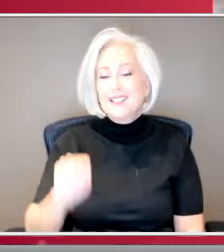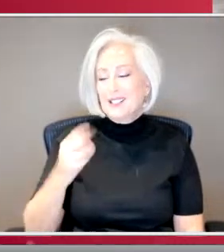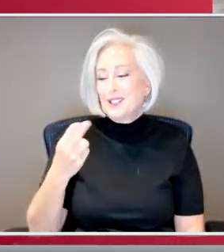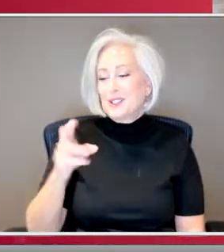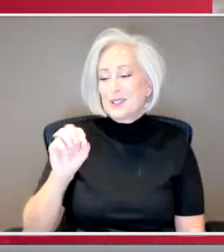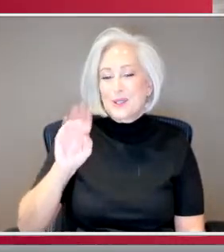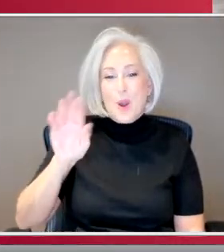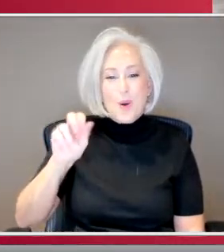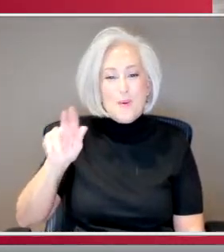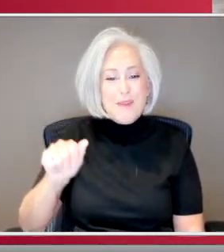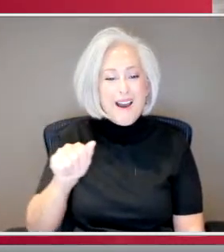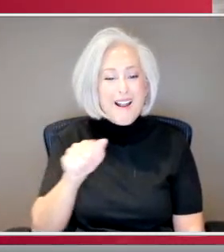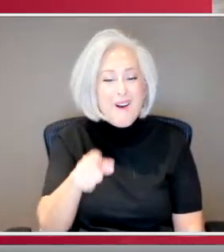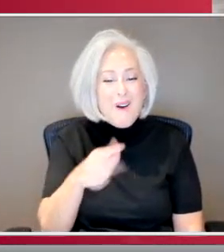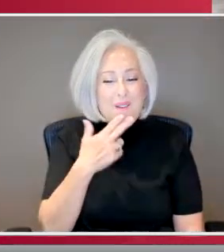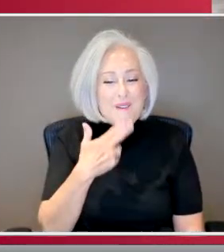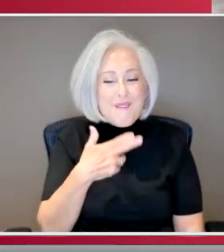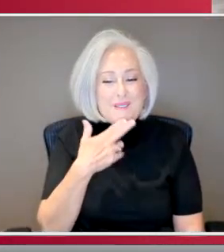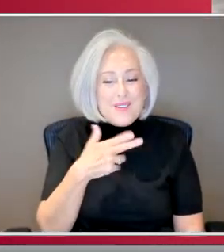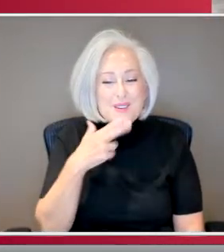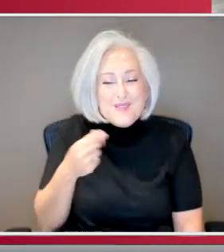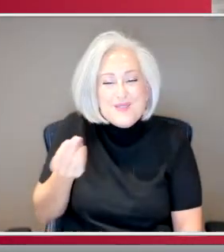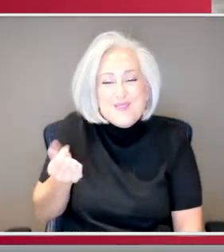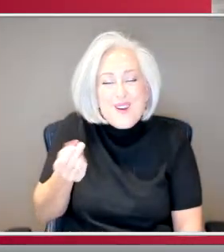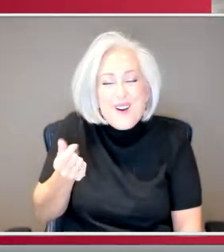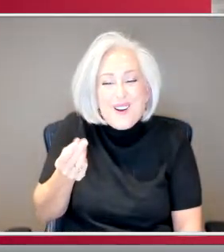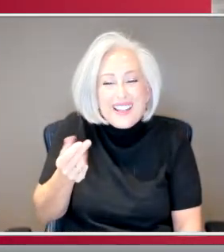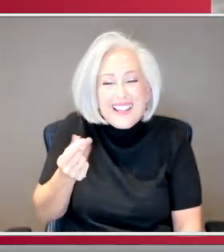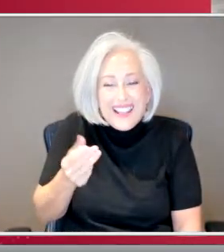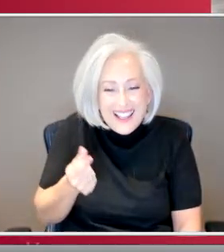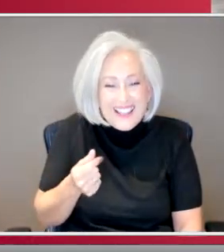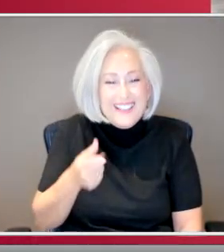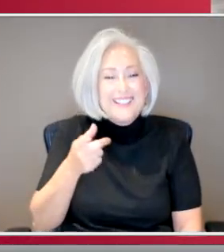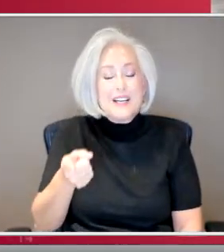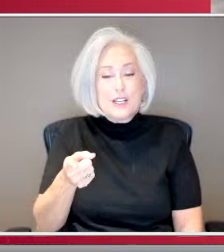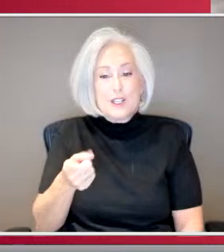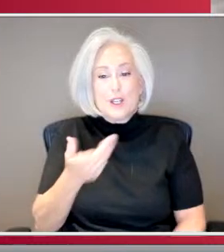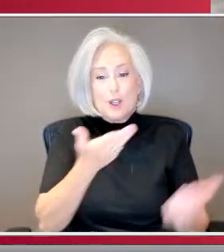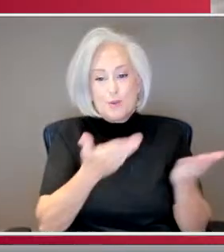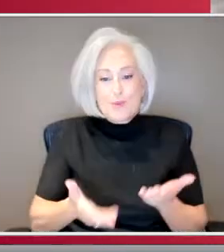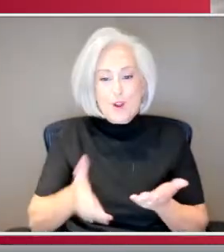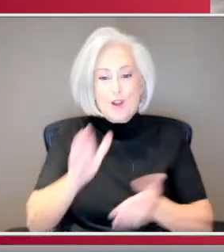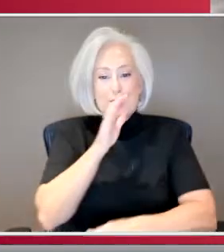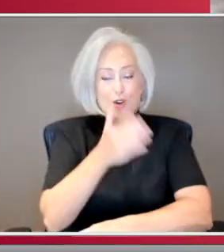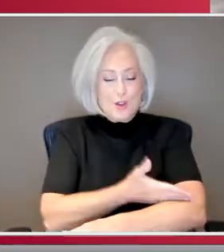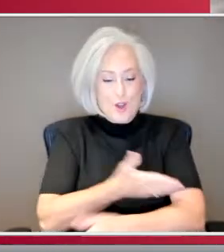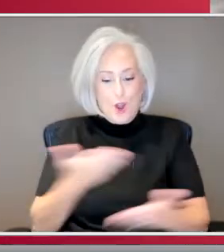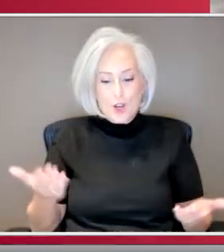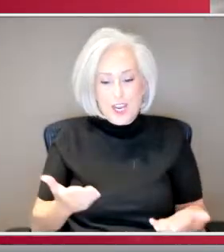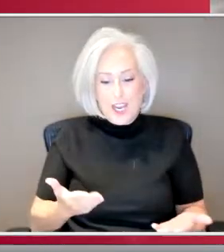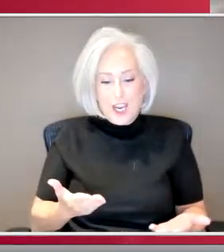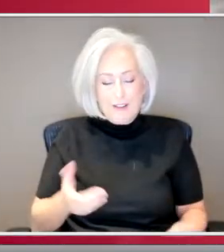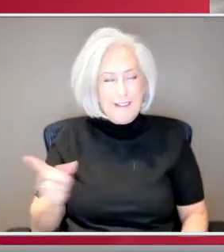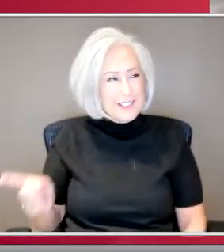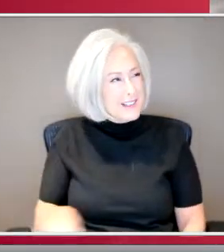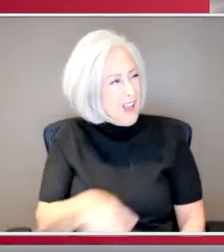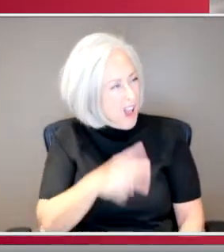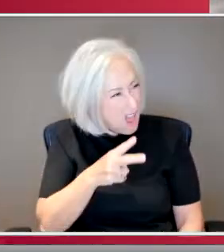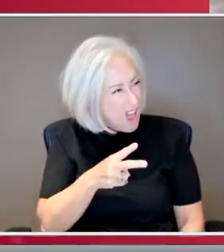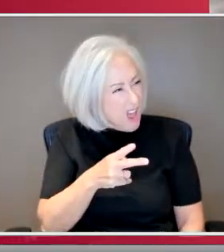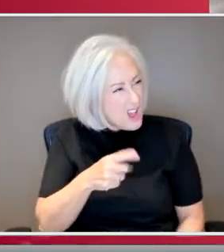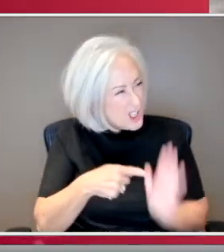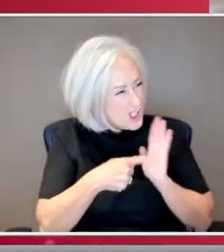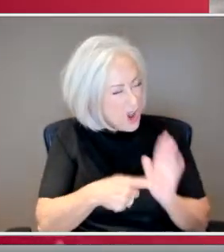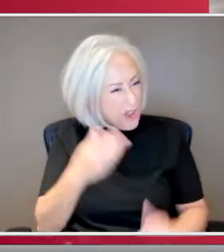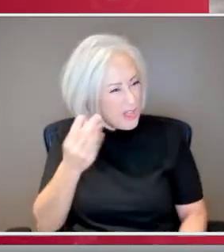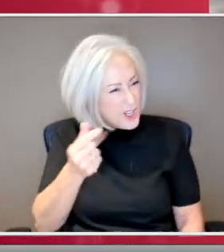there's my little doggy. Full disclosure, you brought your daughter here today, who was like, wait a second, you're showing the dog and not me. We'll